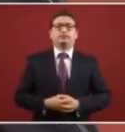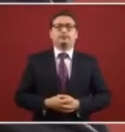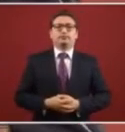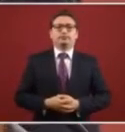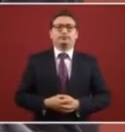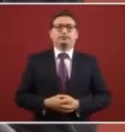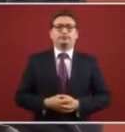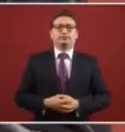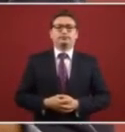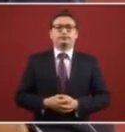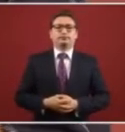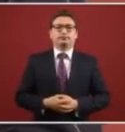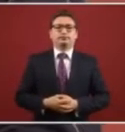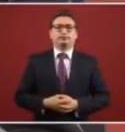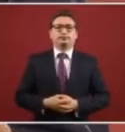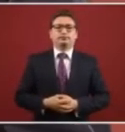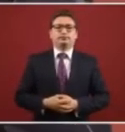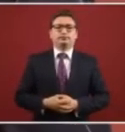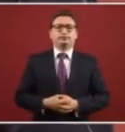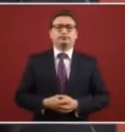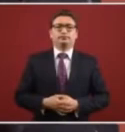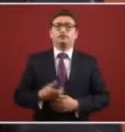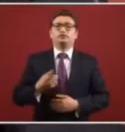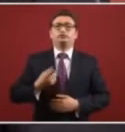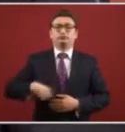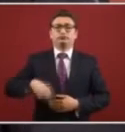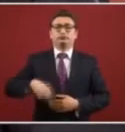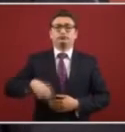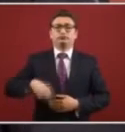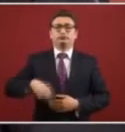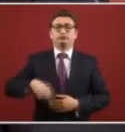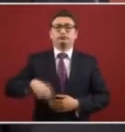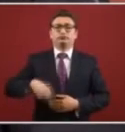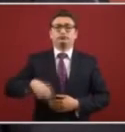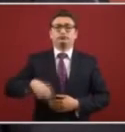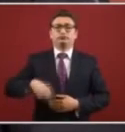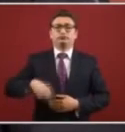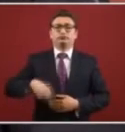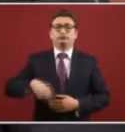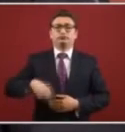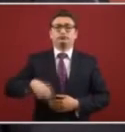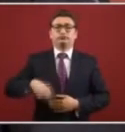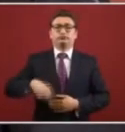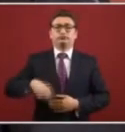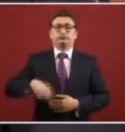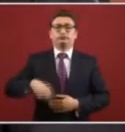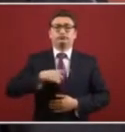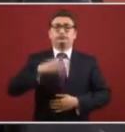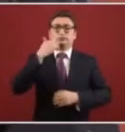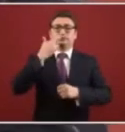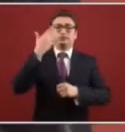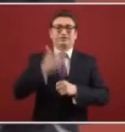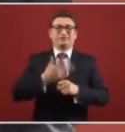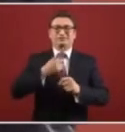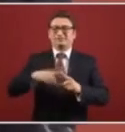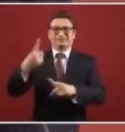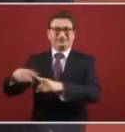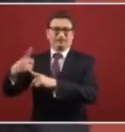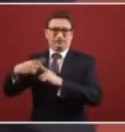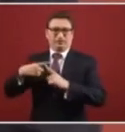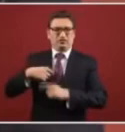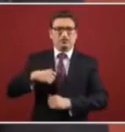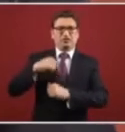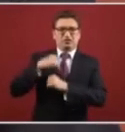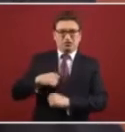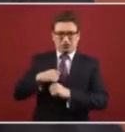Todos los que tenemos responsabilidad. All of us that have responsibility. En